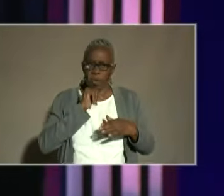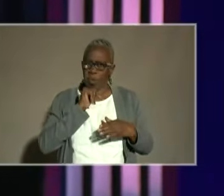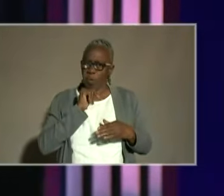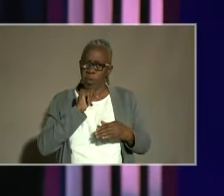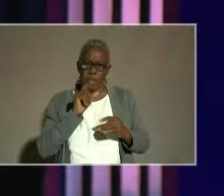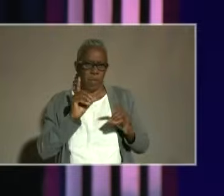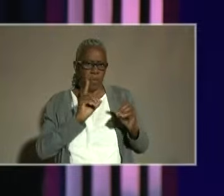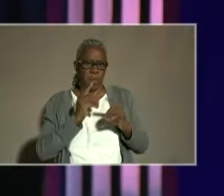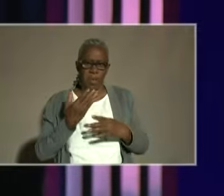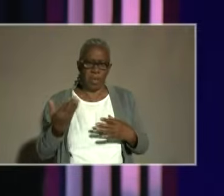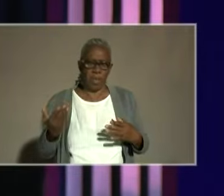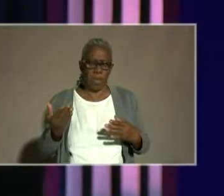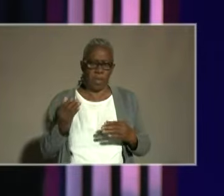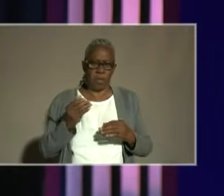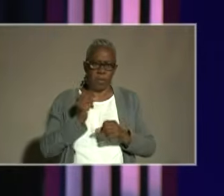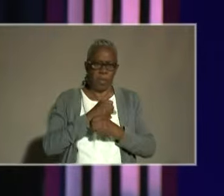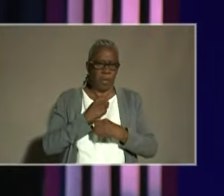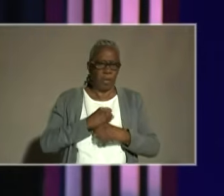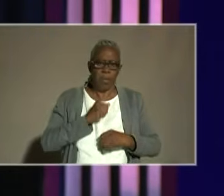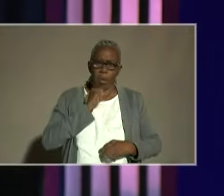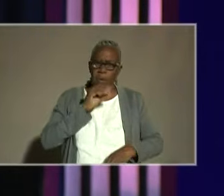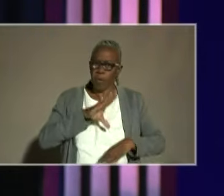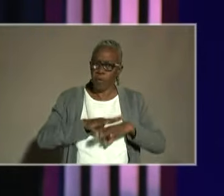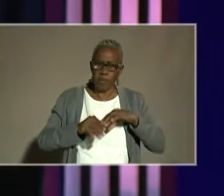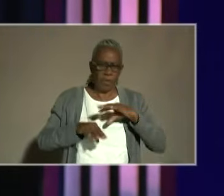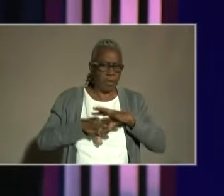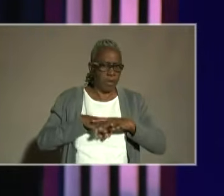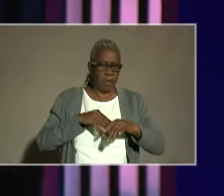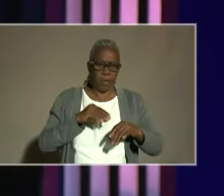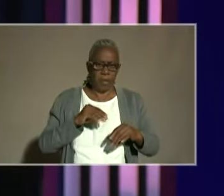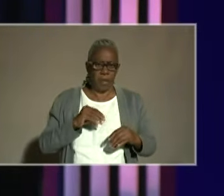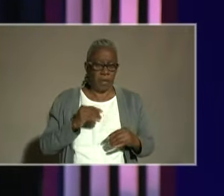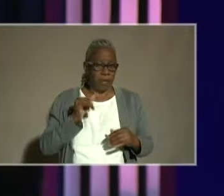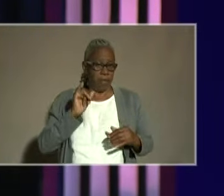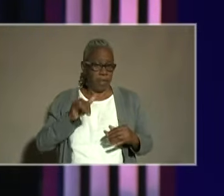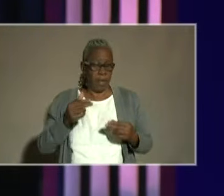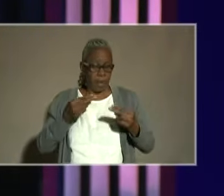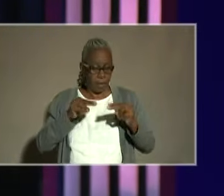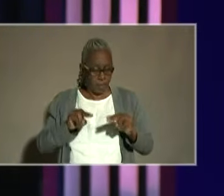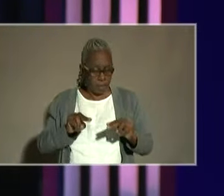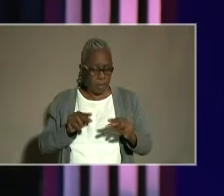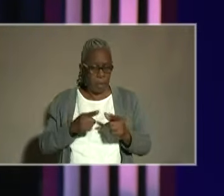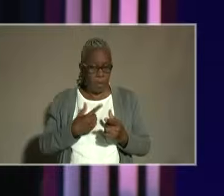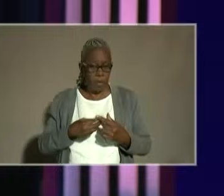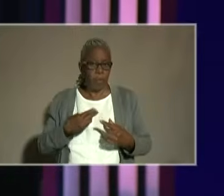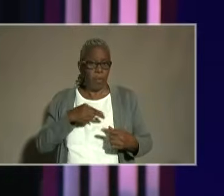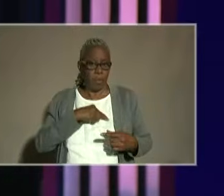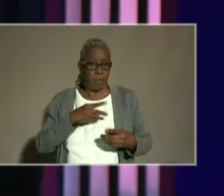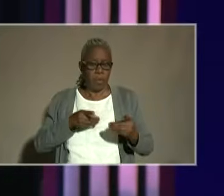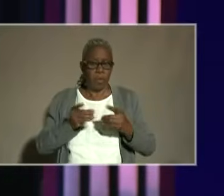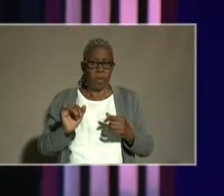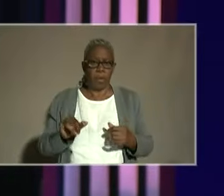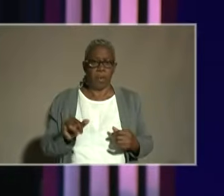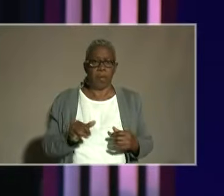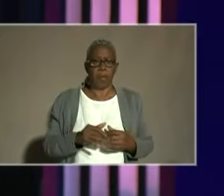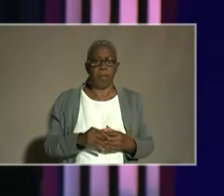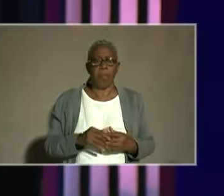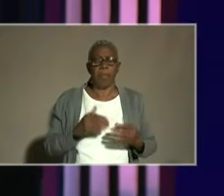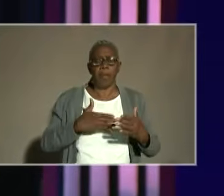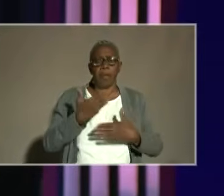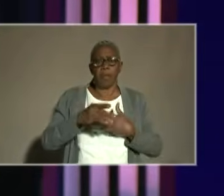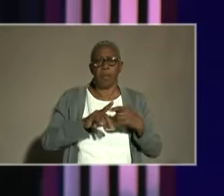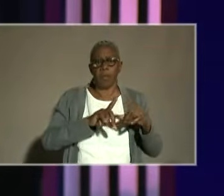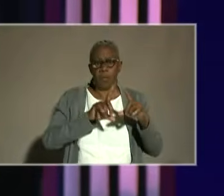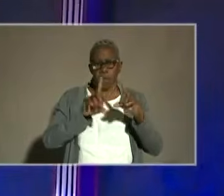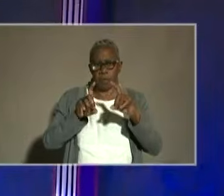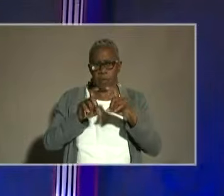freedom, or indeed to make any journalist feel unsafe. And if it ever happens, we'll take out whatever it needs to stop it happening. Thank you, Mr. Golding. Our next question is